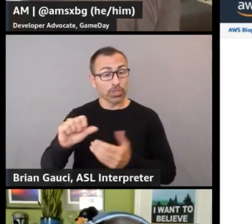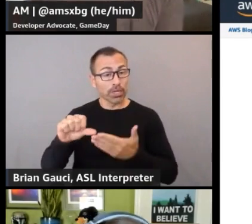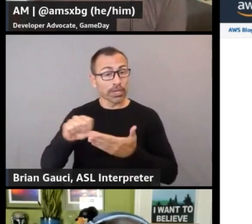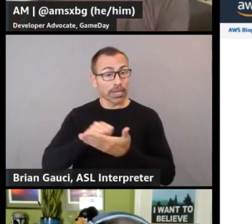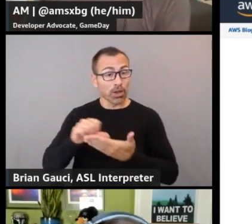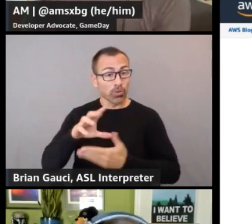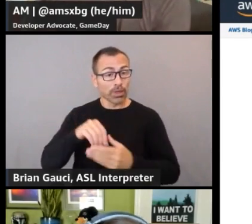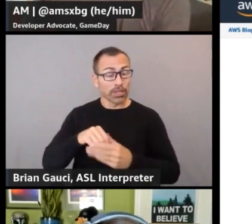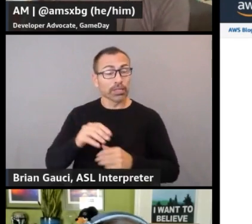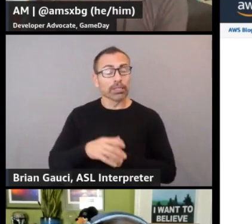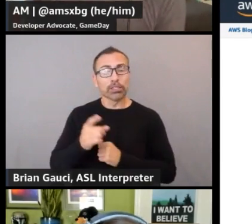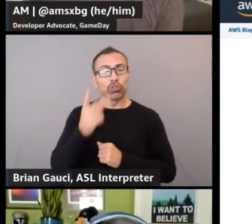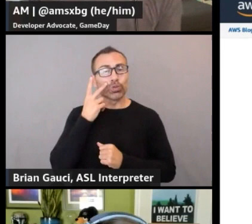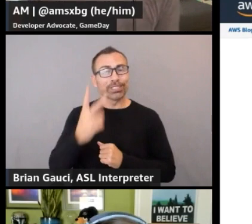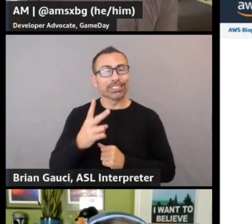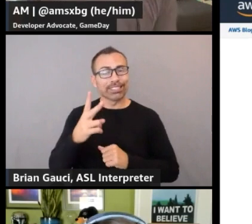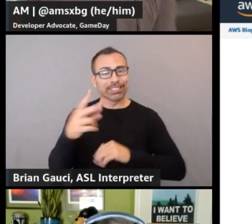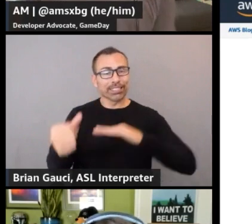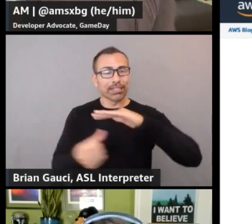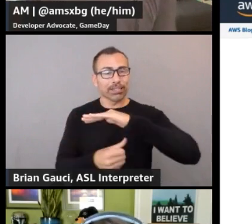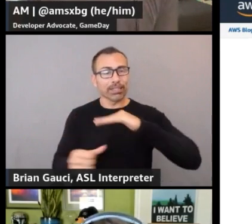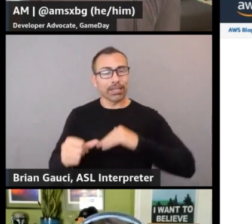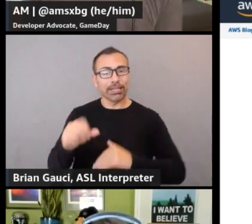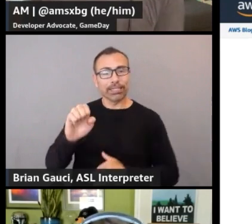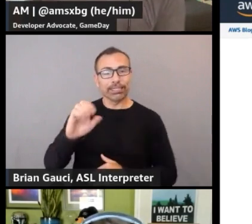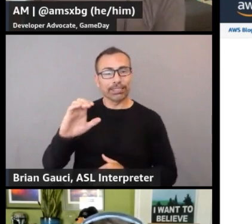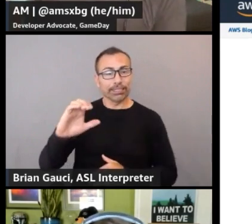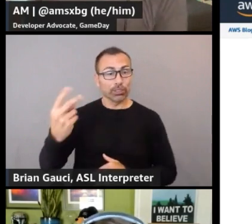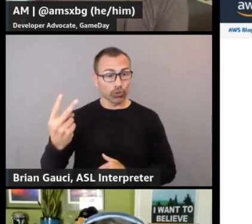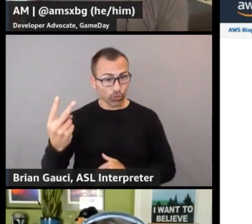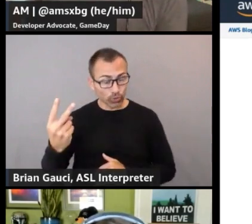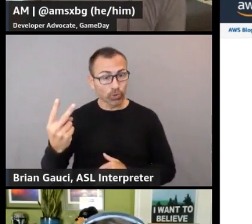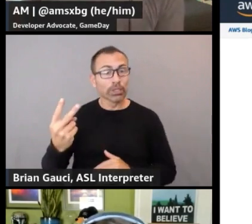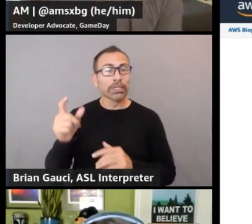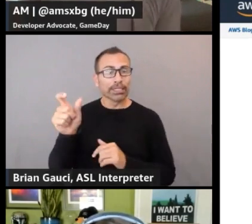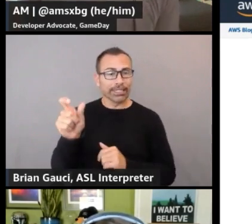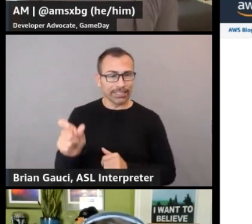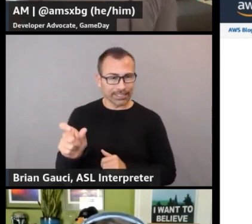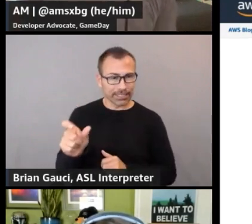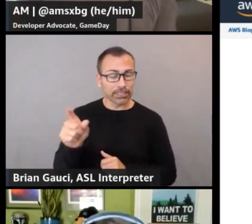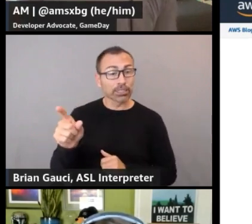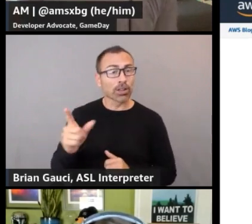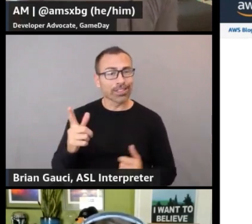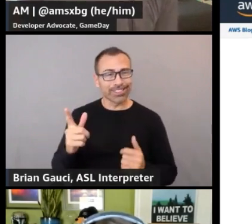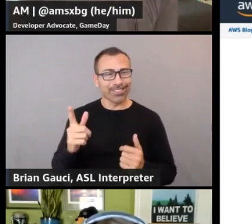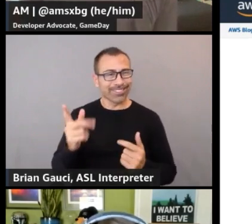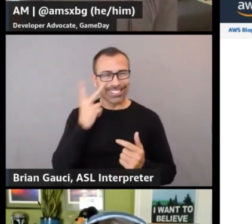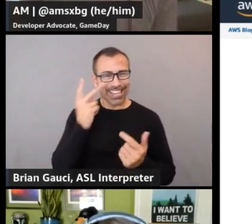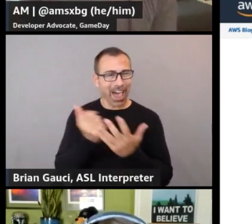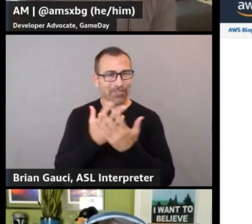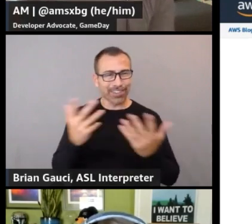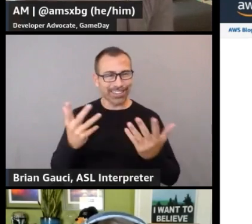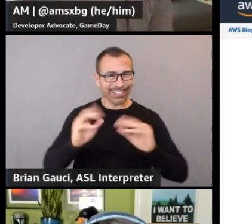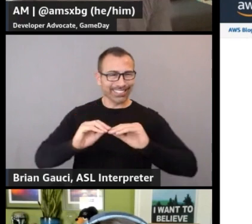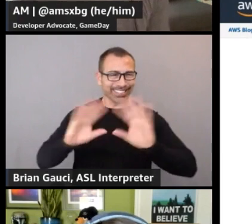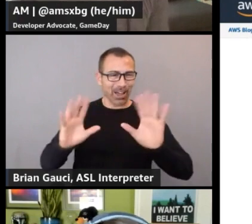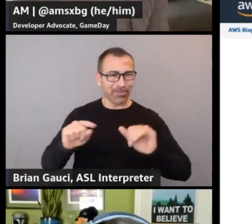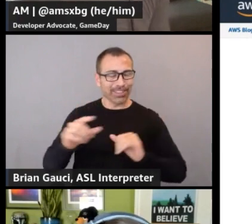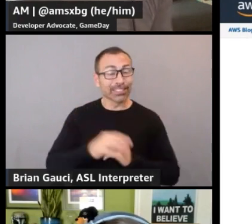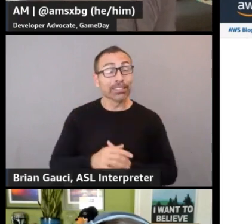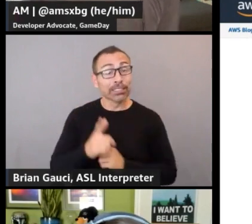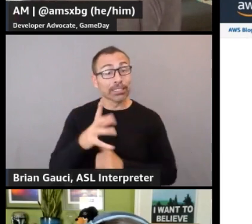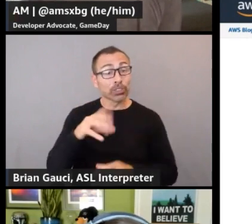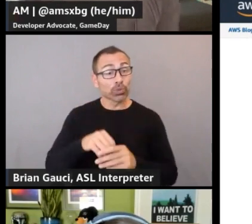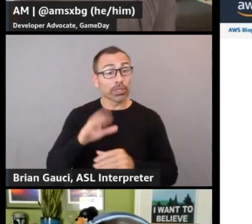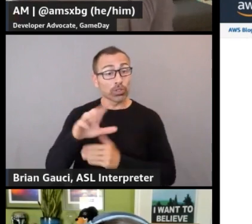see the underlying EC2 instance. It's the curtain is away, right? You get that in your account, and